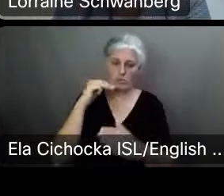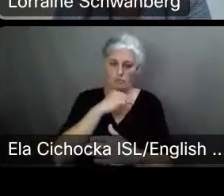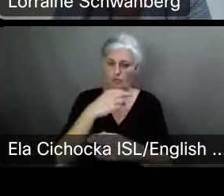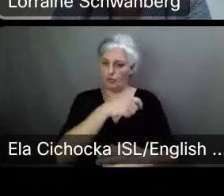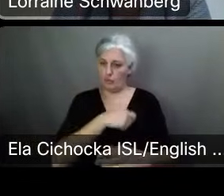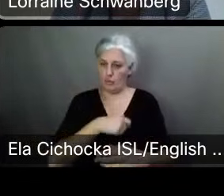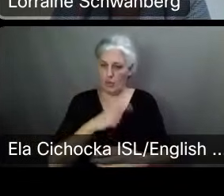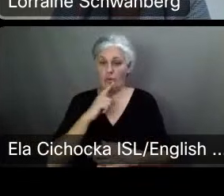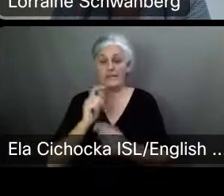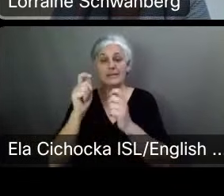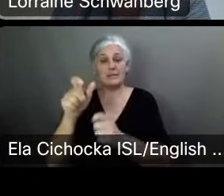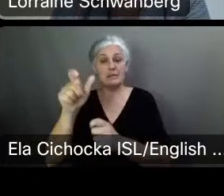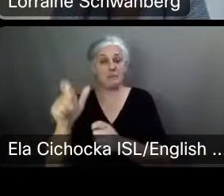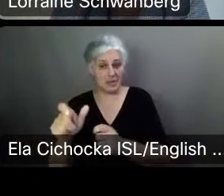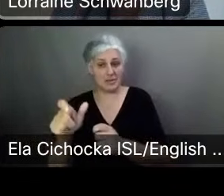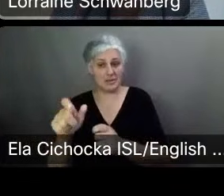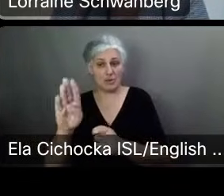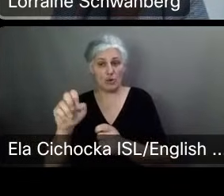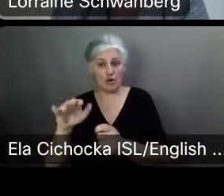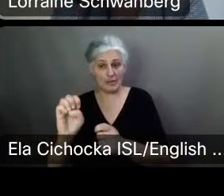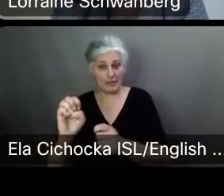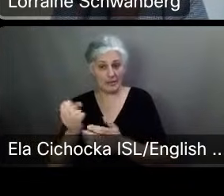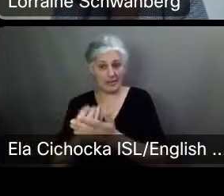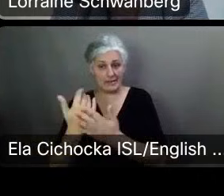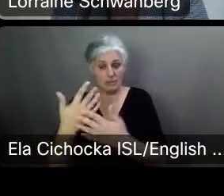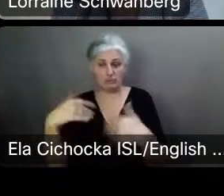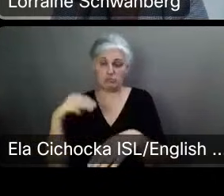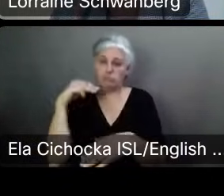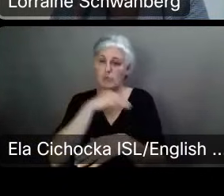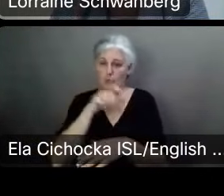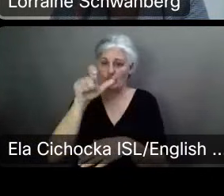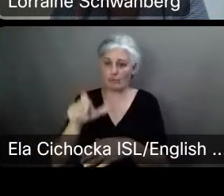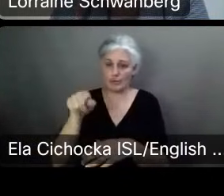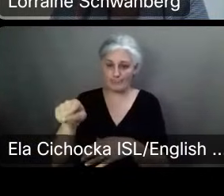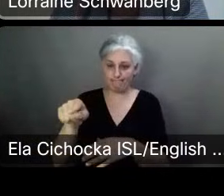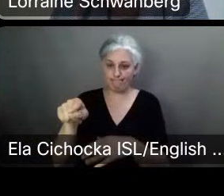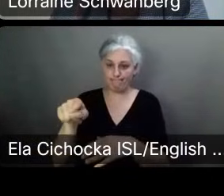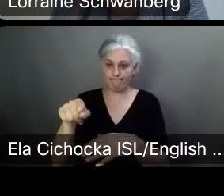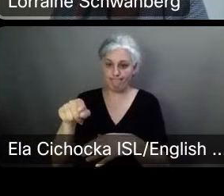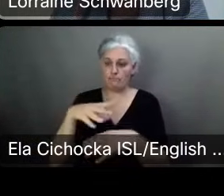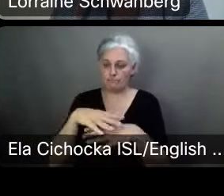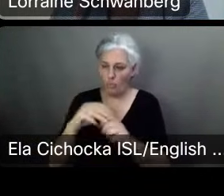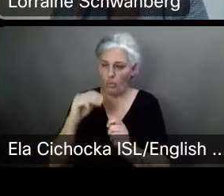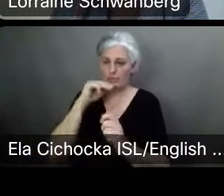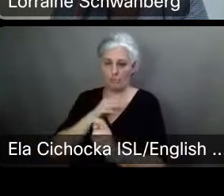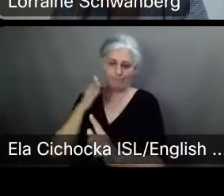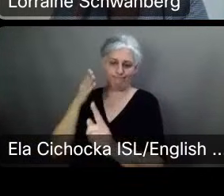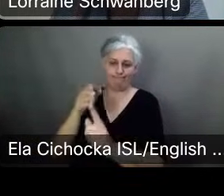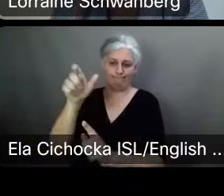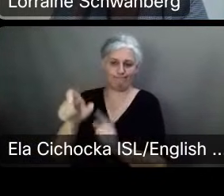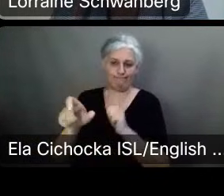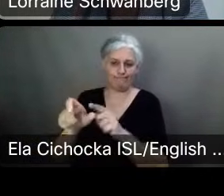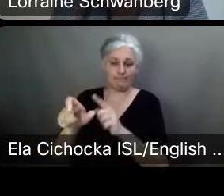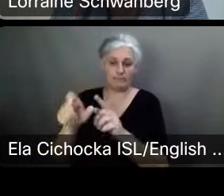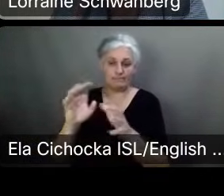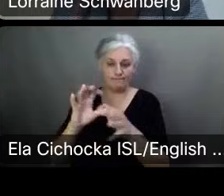The designated person, as Bernie explained, is that key contact person, the person that kind of is the liaison